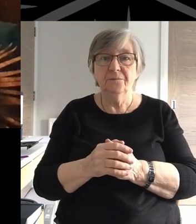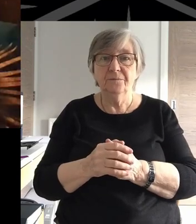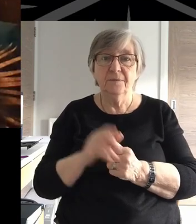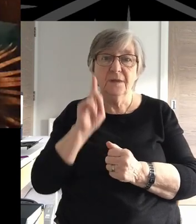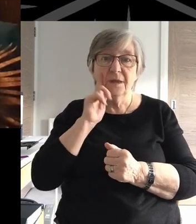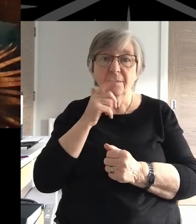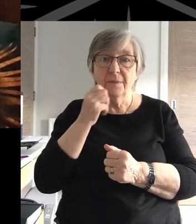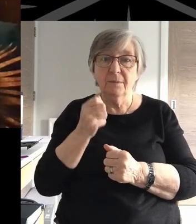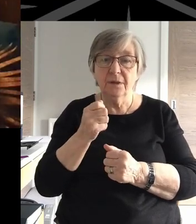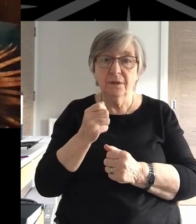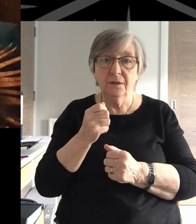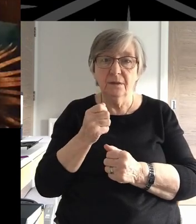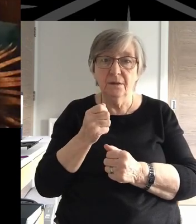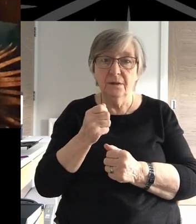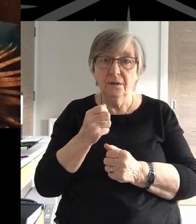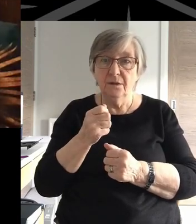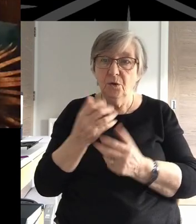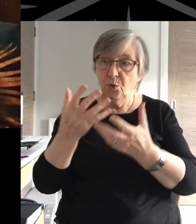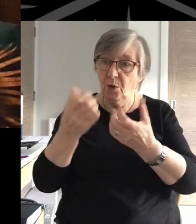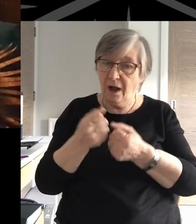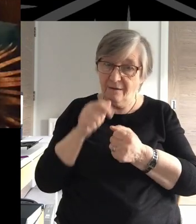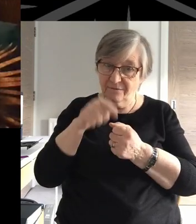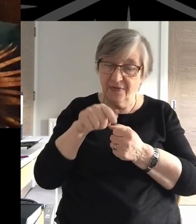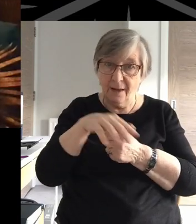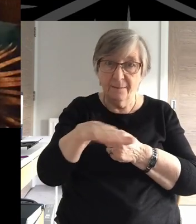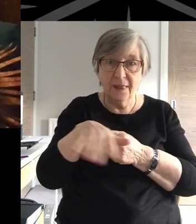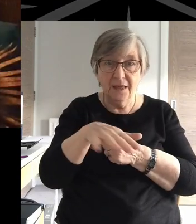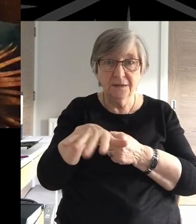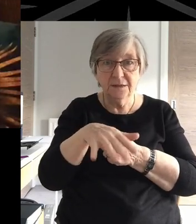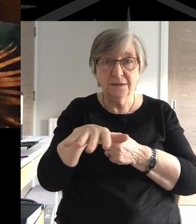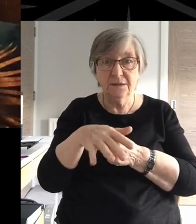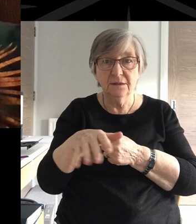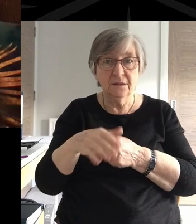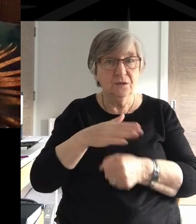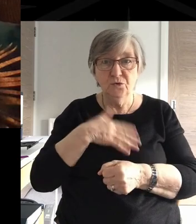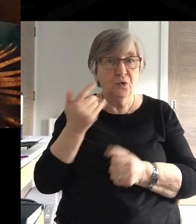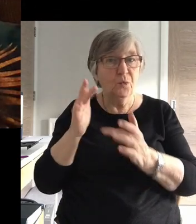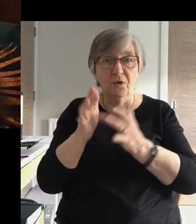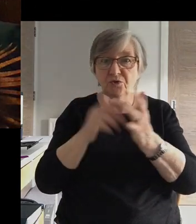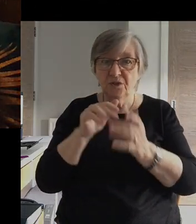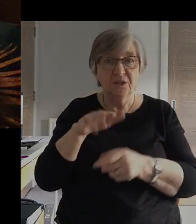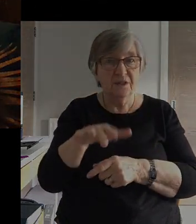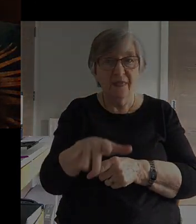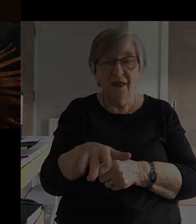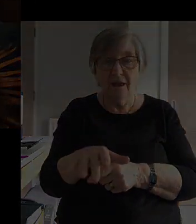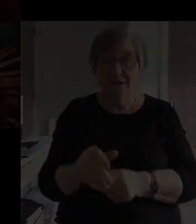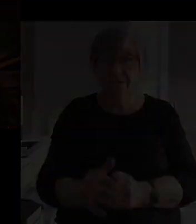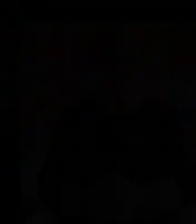the people who are renting that place. They don't want Jesus there, do they?